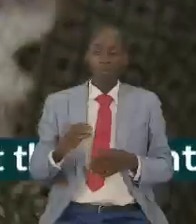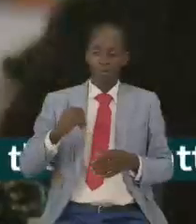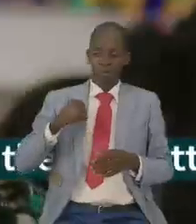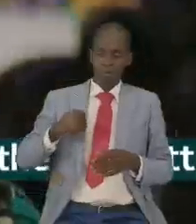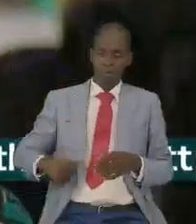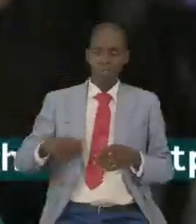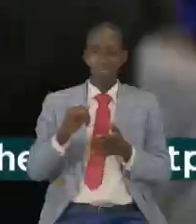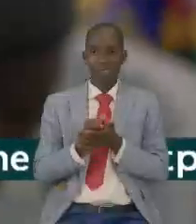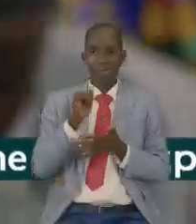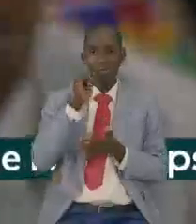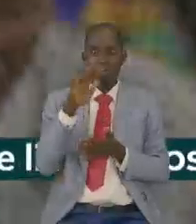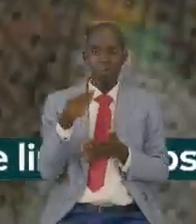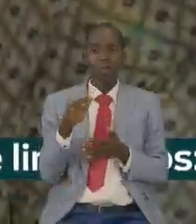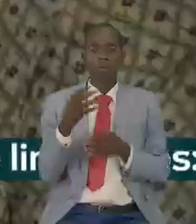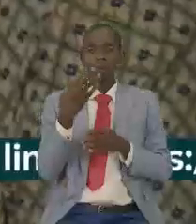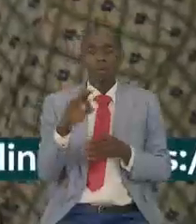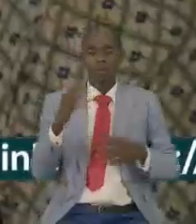globally, then 12th